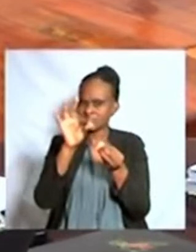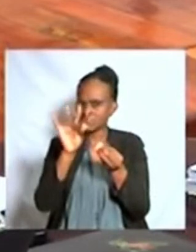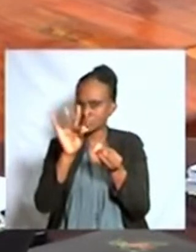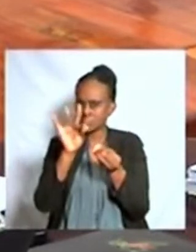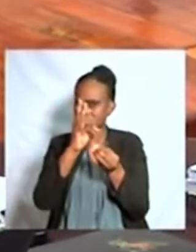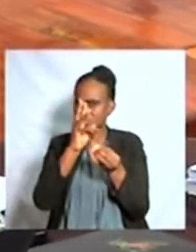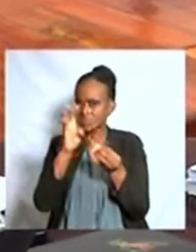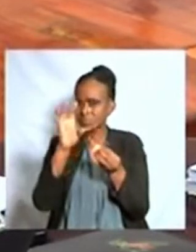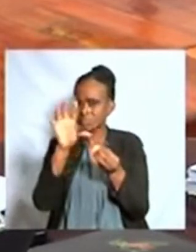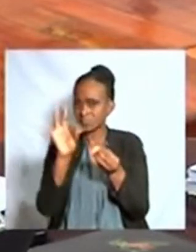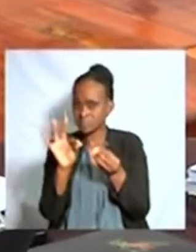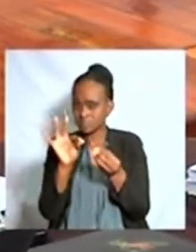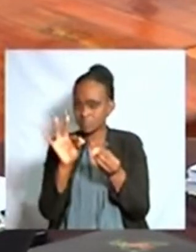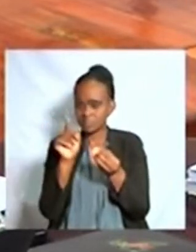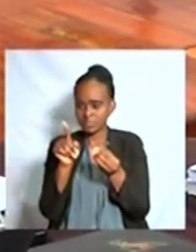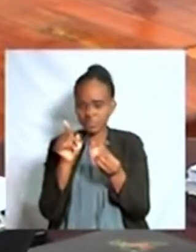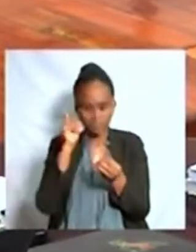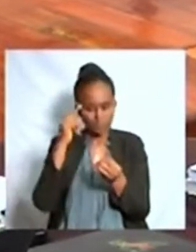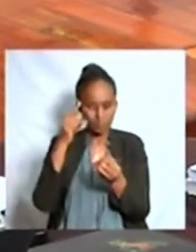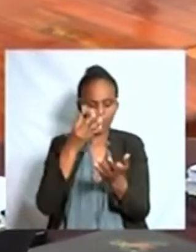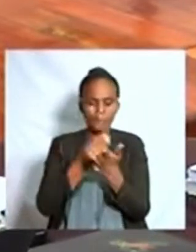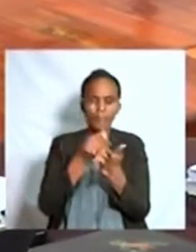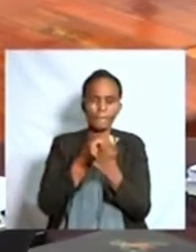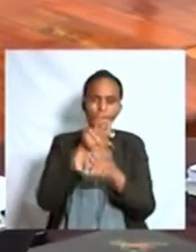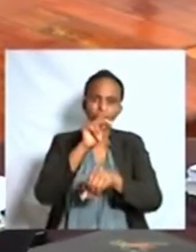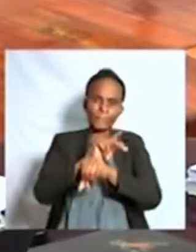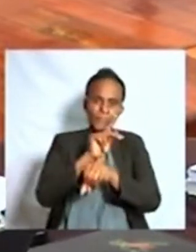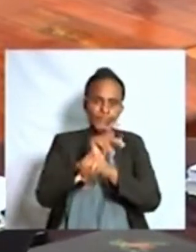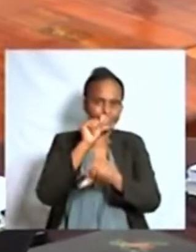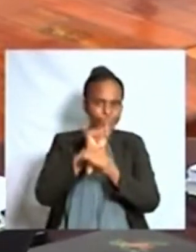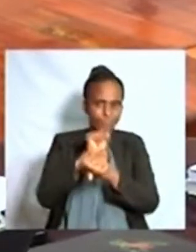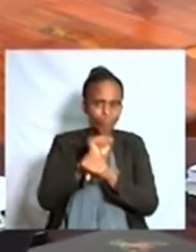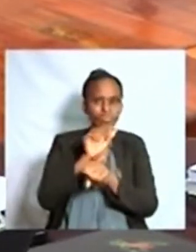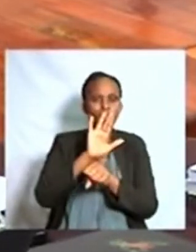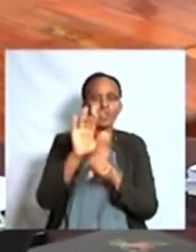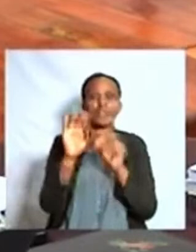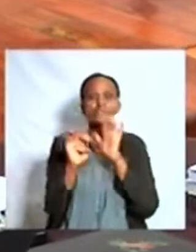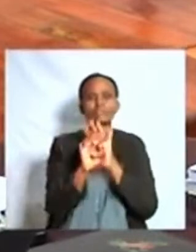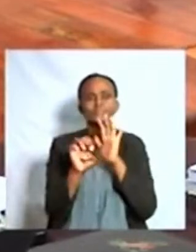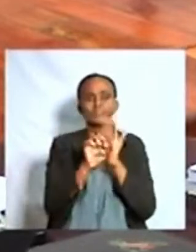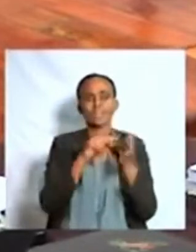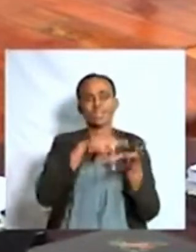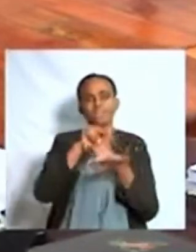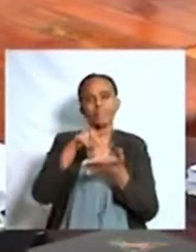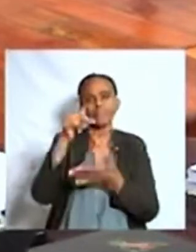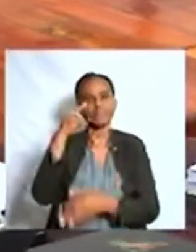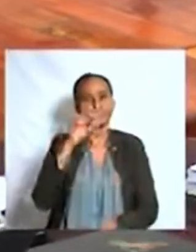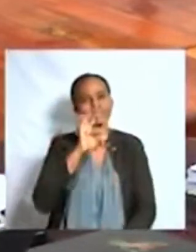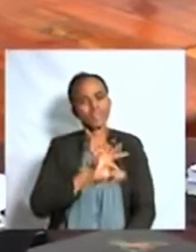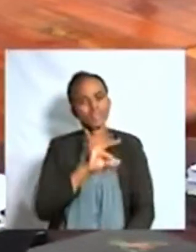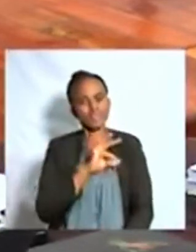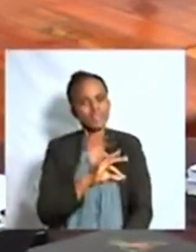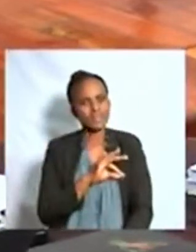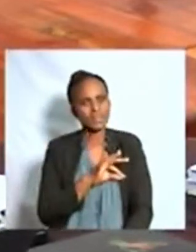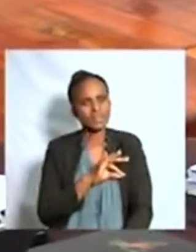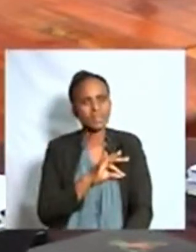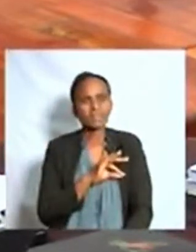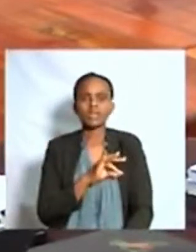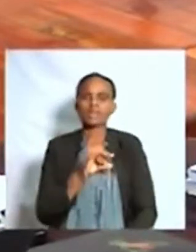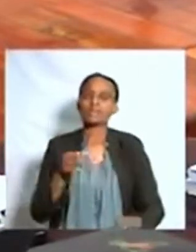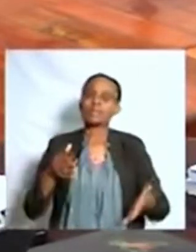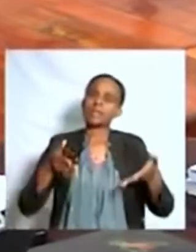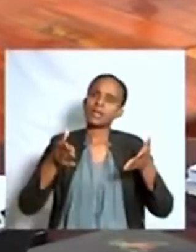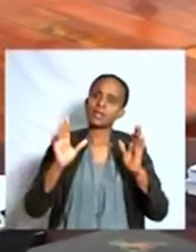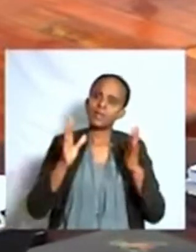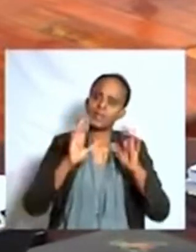698,609 meant for capital projects on operational expenses, such as the payment for salaries, settling in